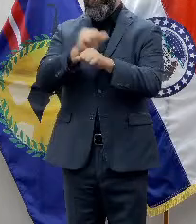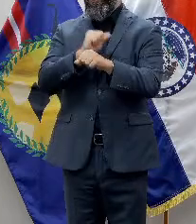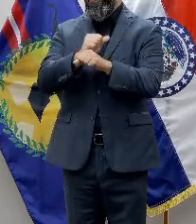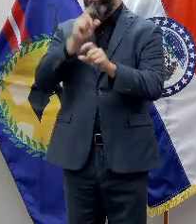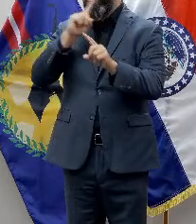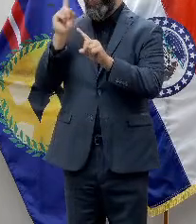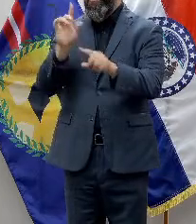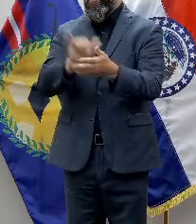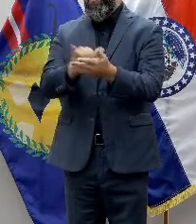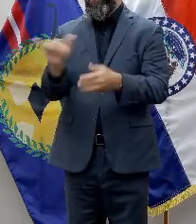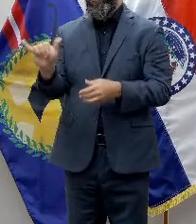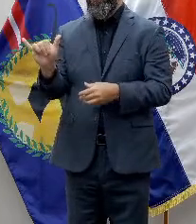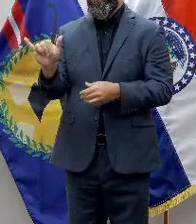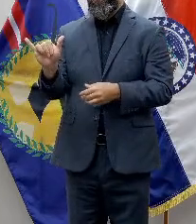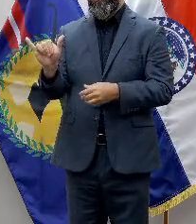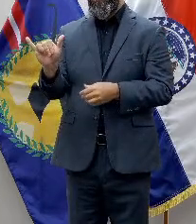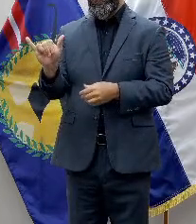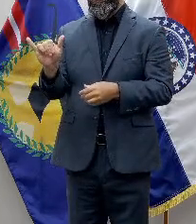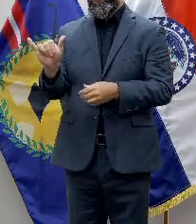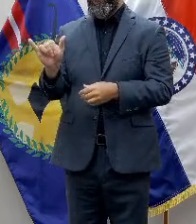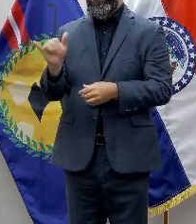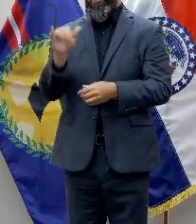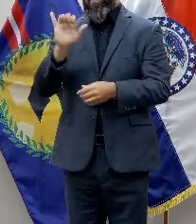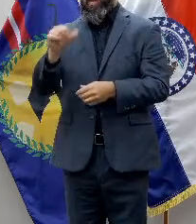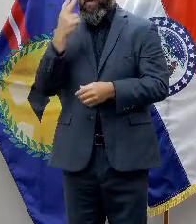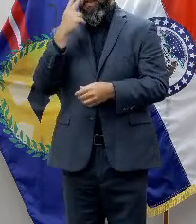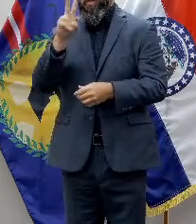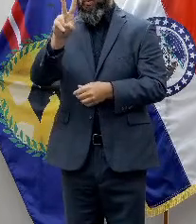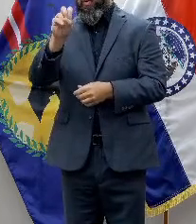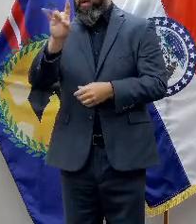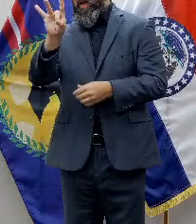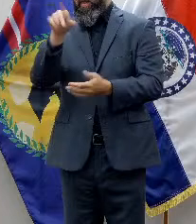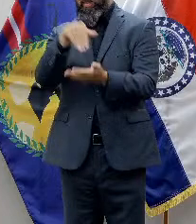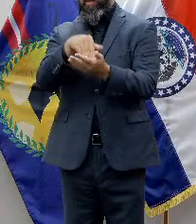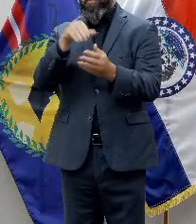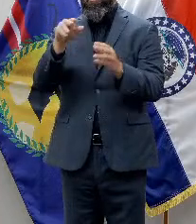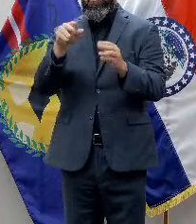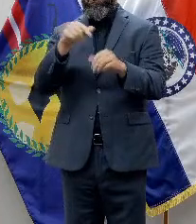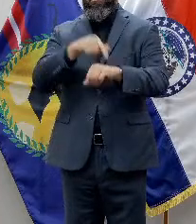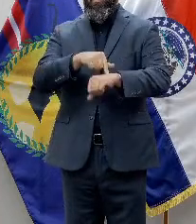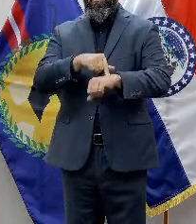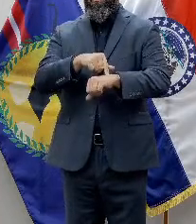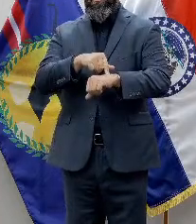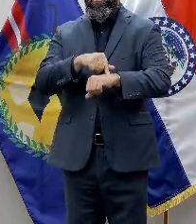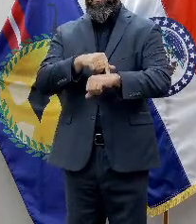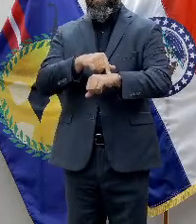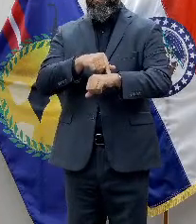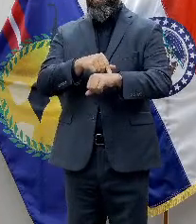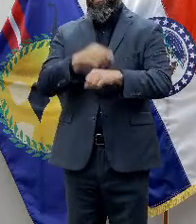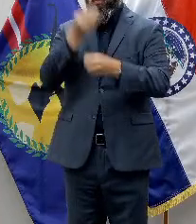respond to those as well. Those have been seen over 208,000 times by community residents, so